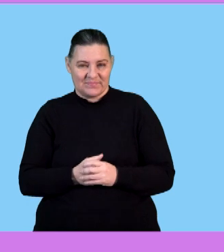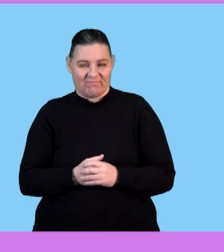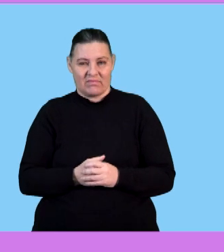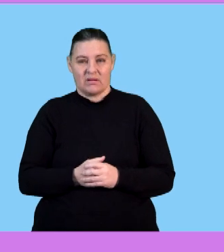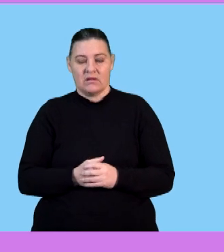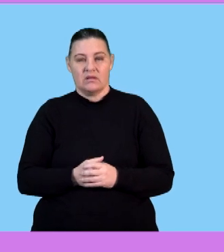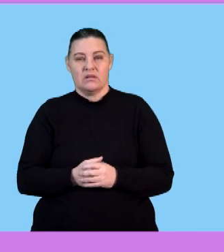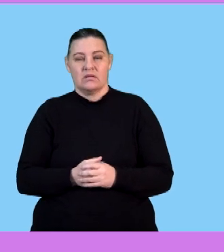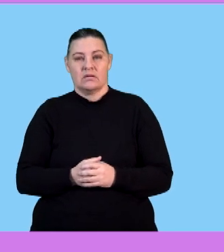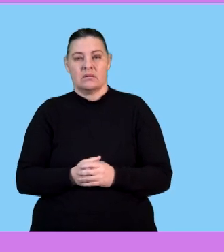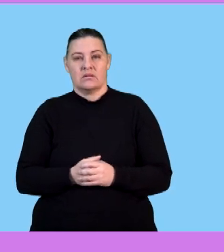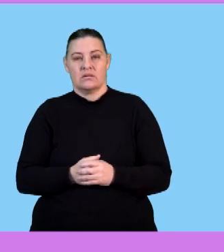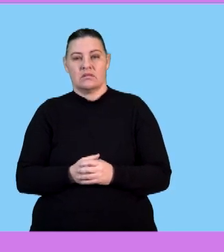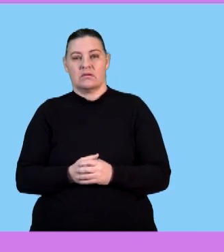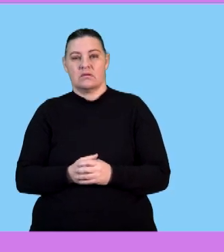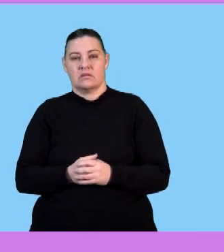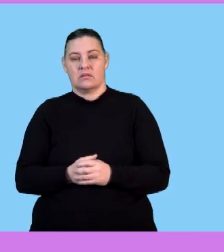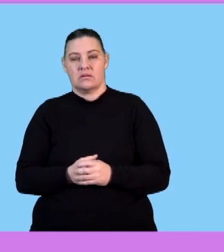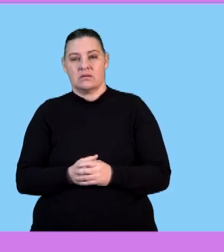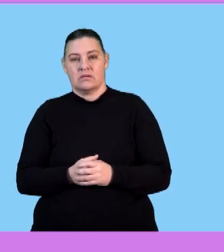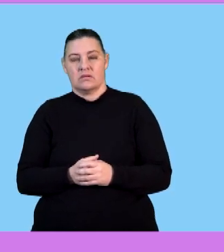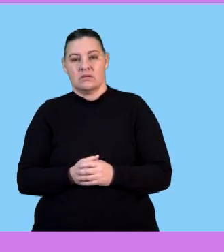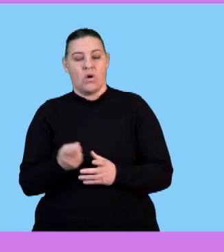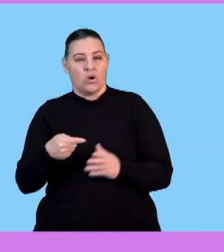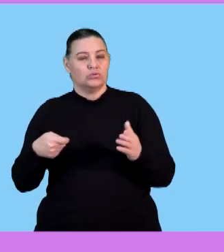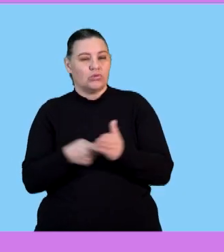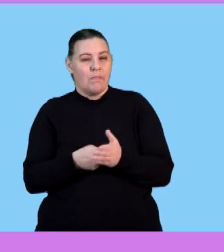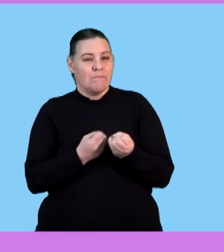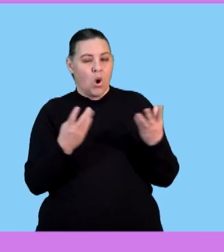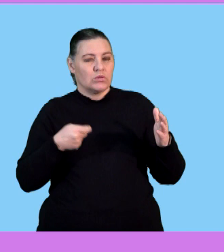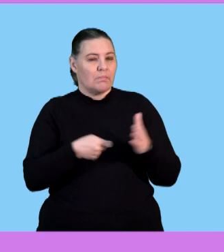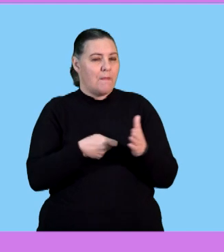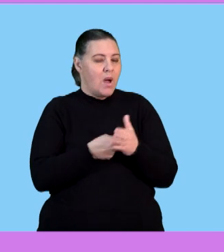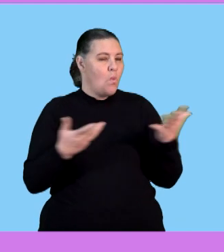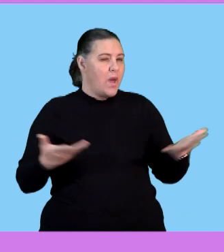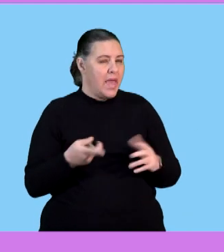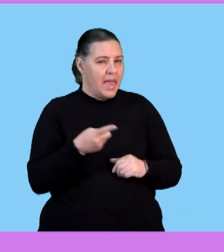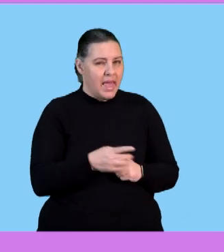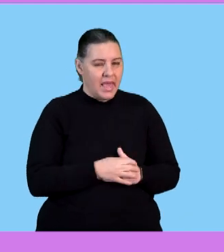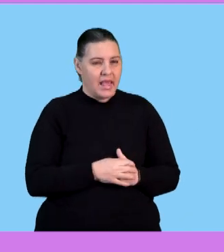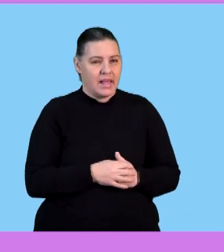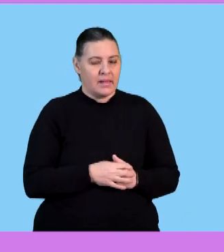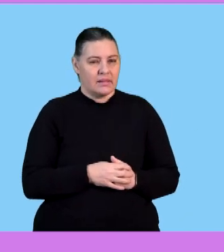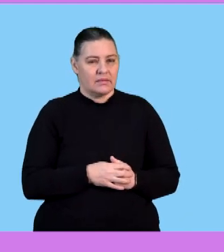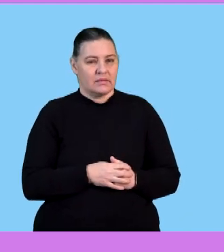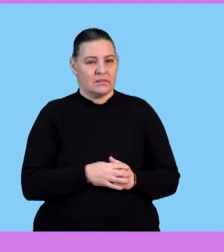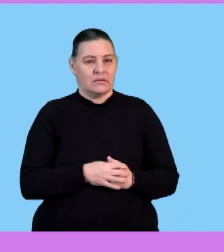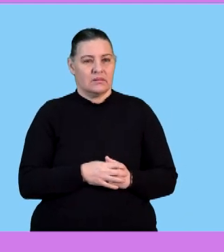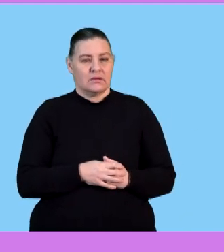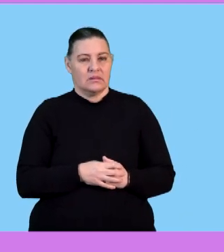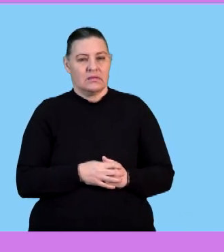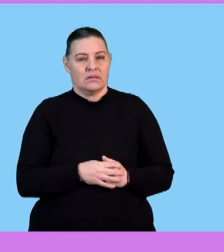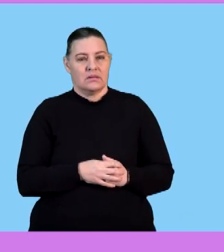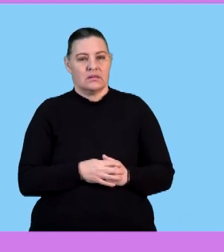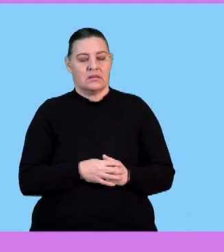Which Woolworths store, did she shop at the most? She shopped at Nicolway, because if you